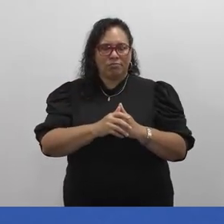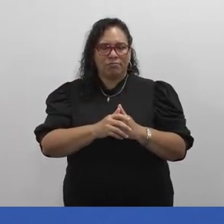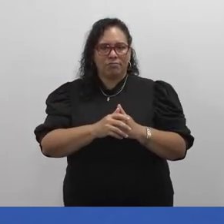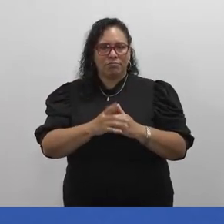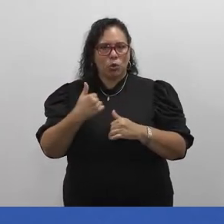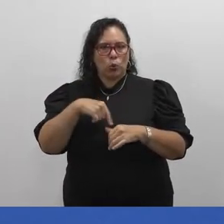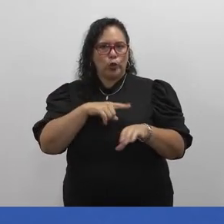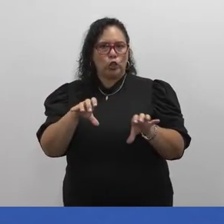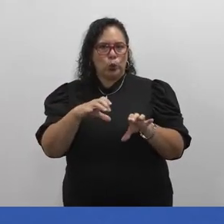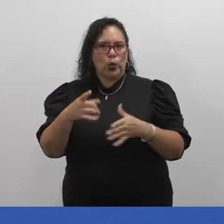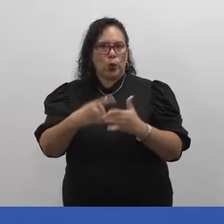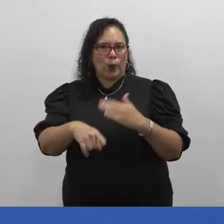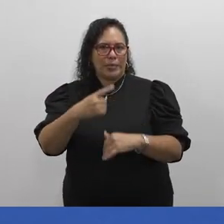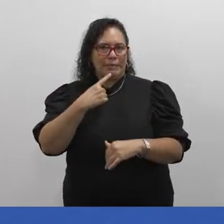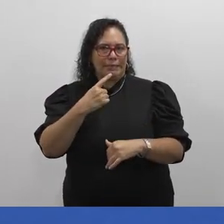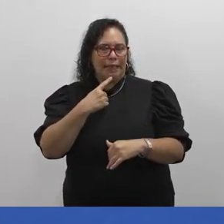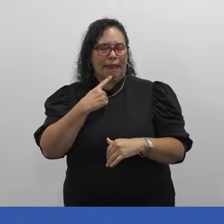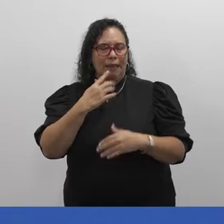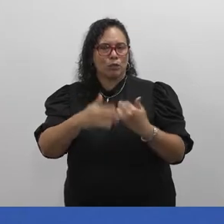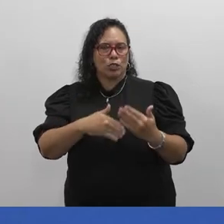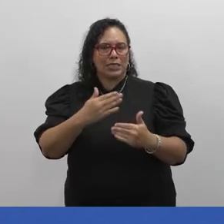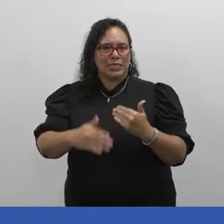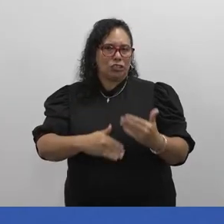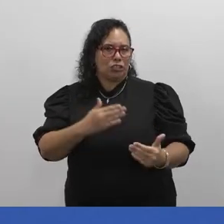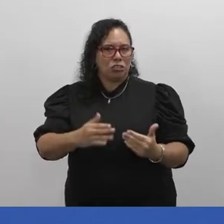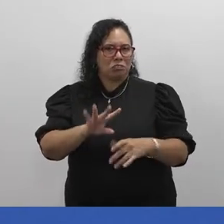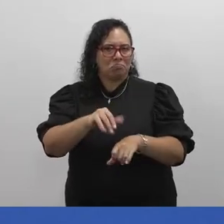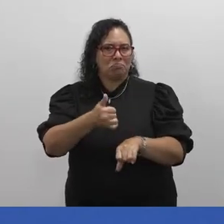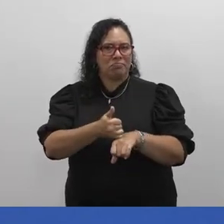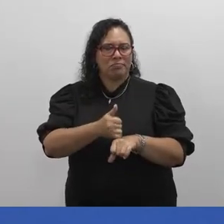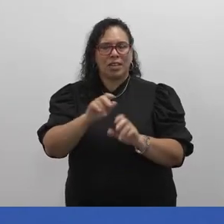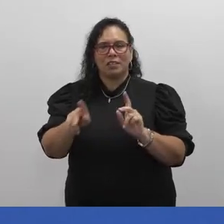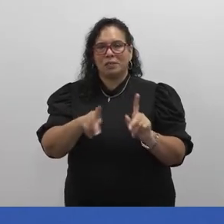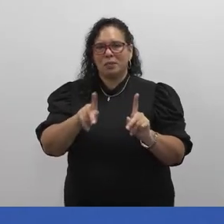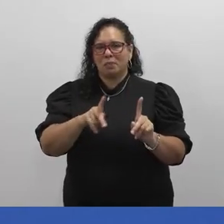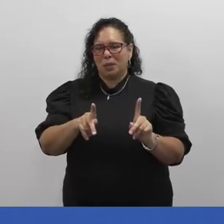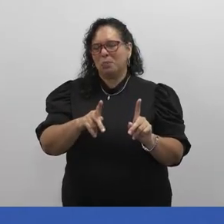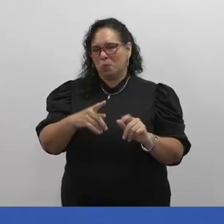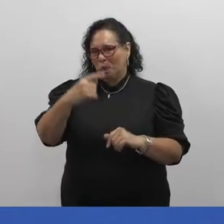say with the money and the procedures in place for them to check on. That might be important for folks.